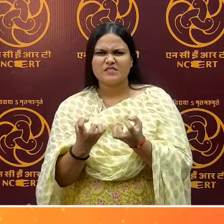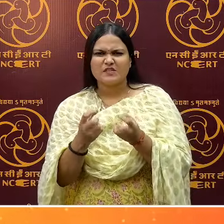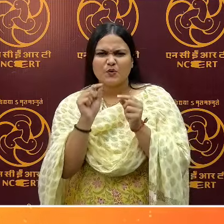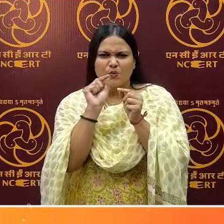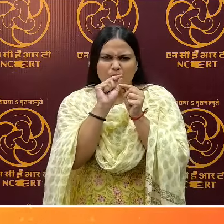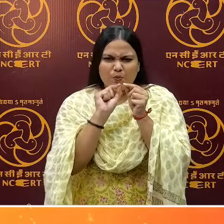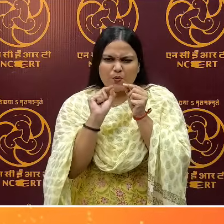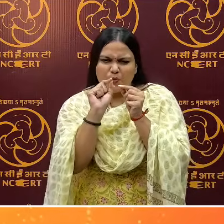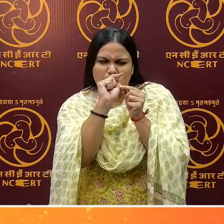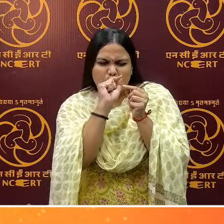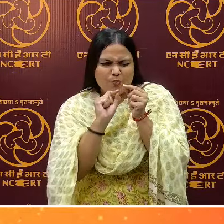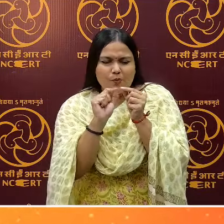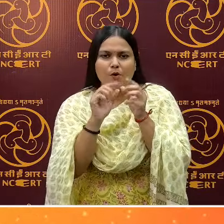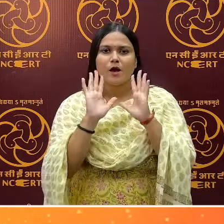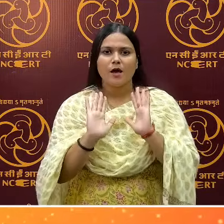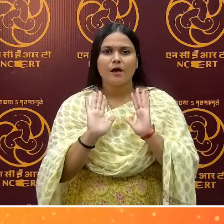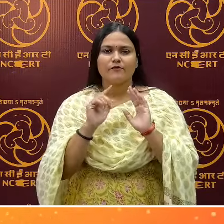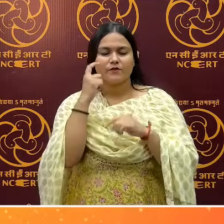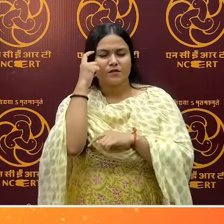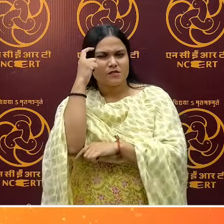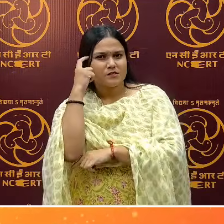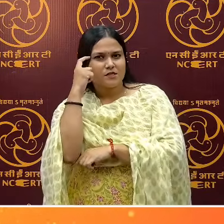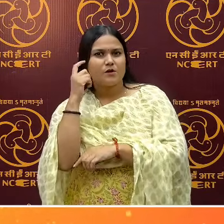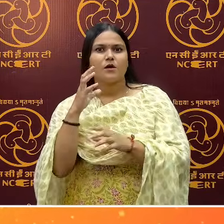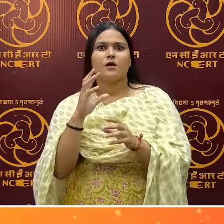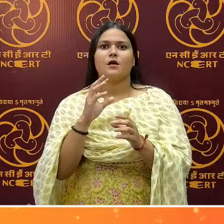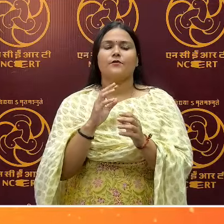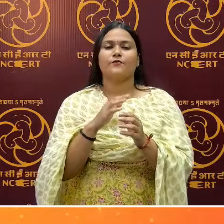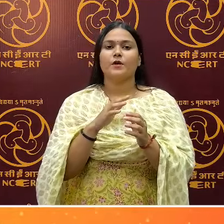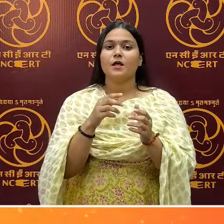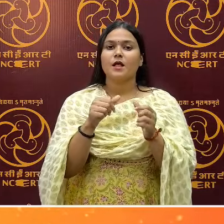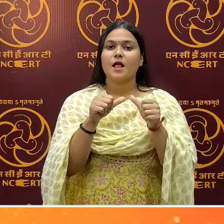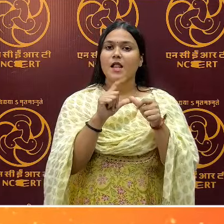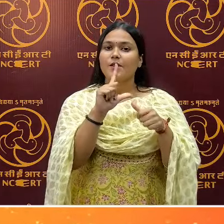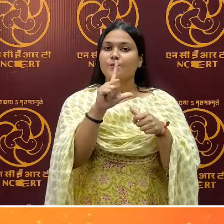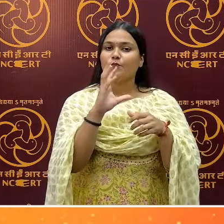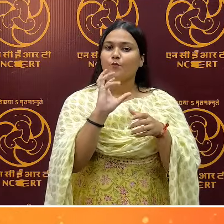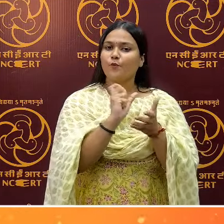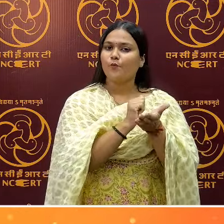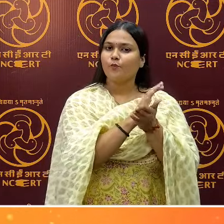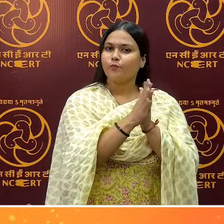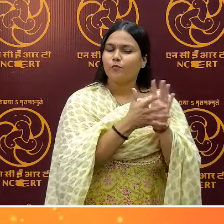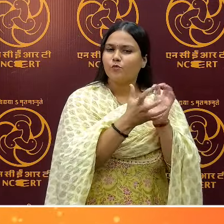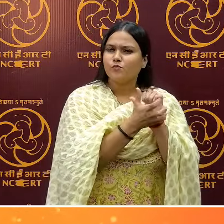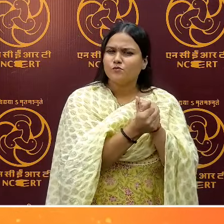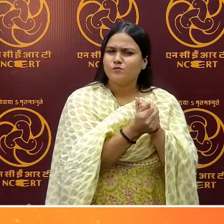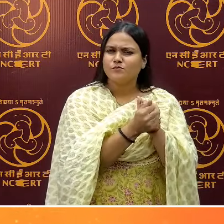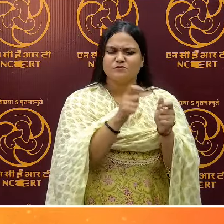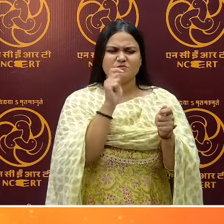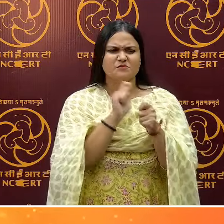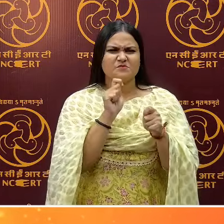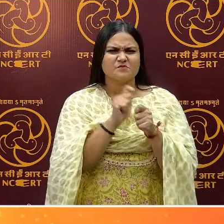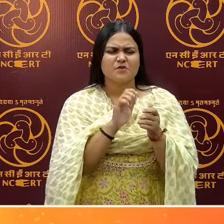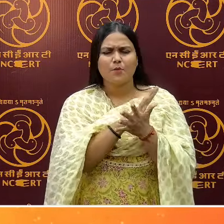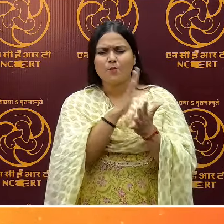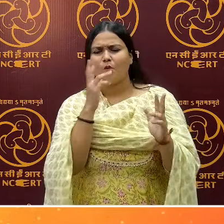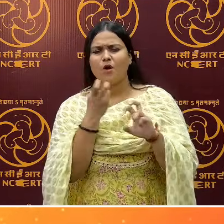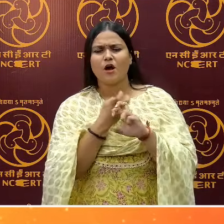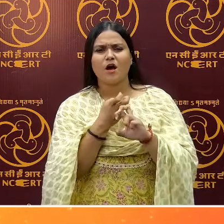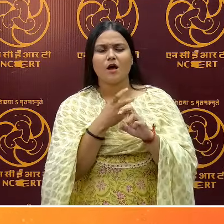holes in the sponge. Think in terms of aluminium foil that we did. When we beat it hard, what had happened? What we had removed from